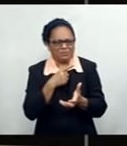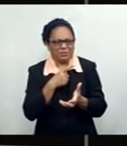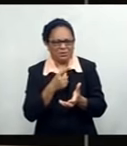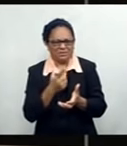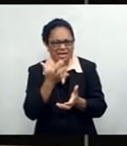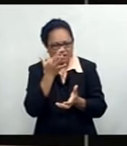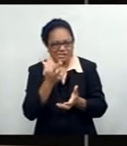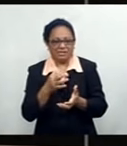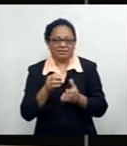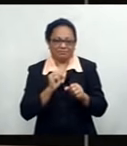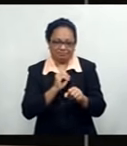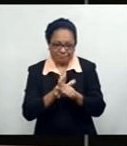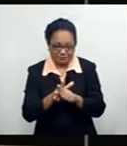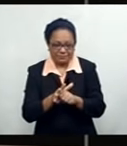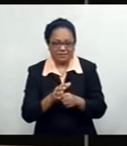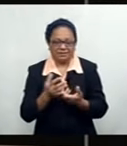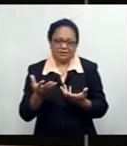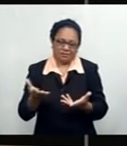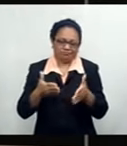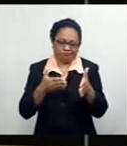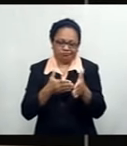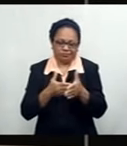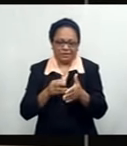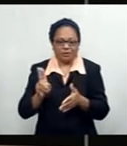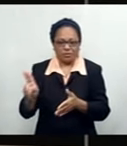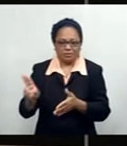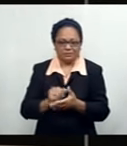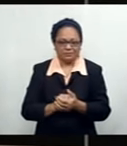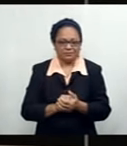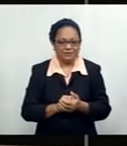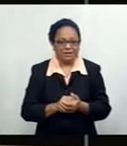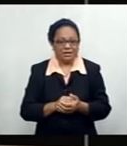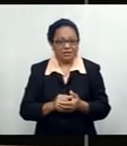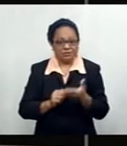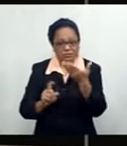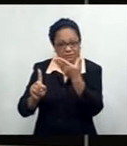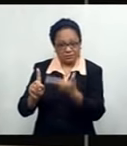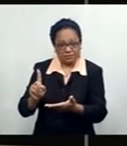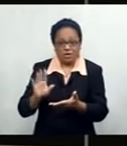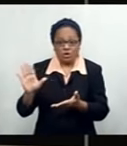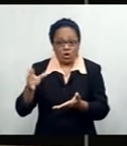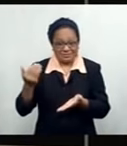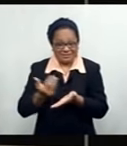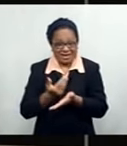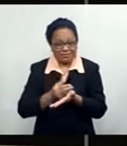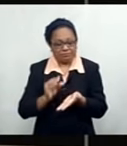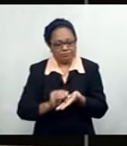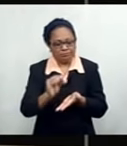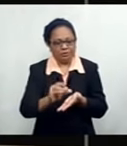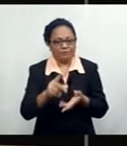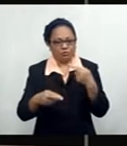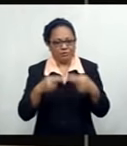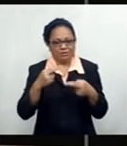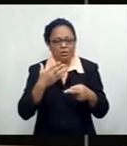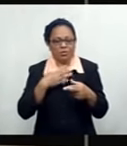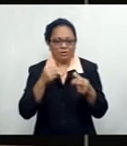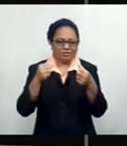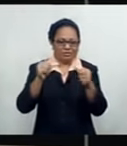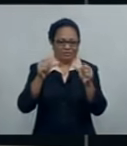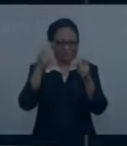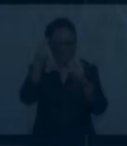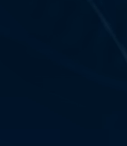posed by the pandemic have become an obstacle. Jeshulal reports Lata invested her savings in a restaurant to make her dream a